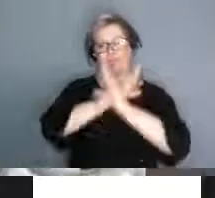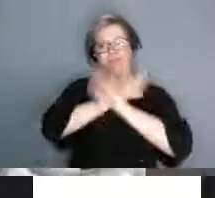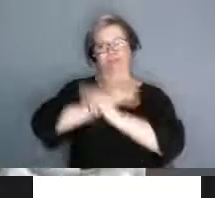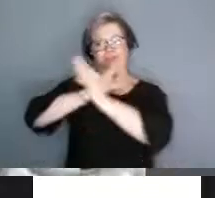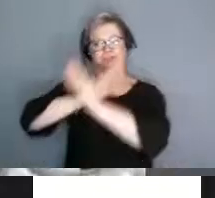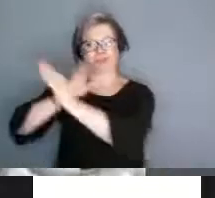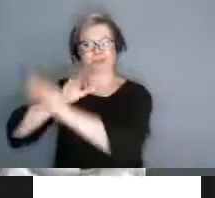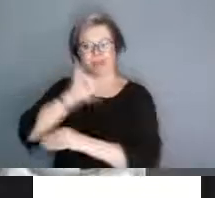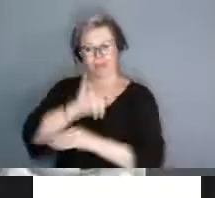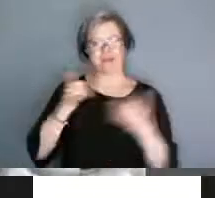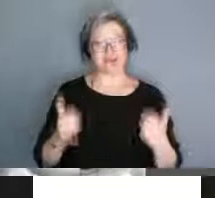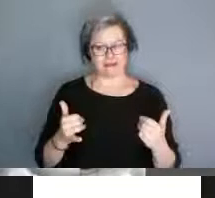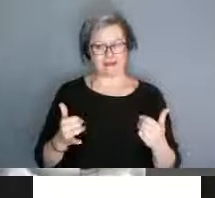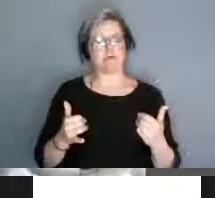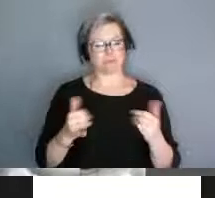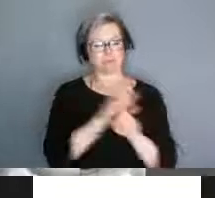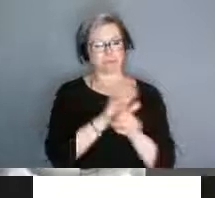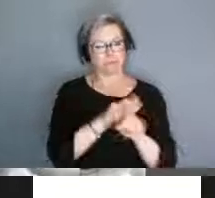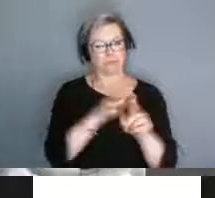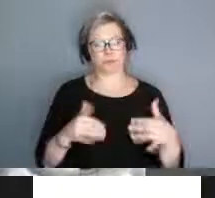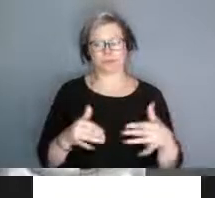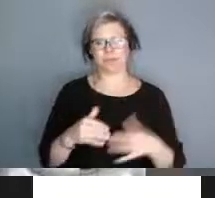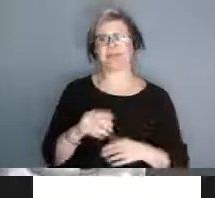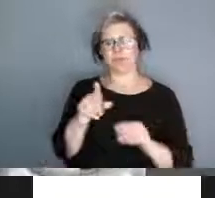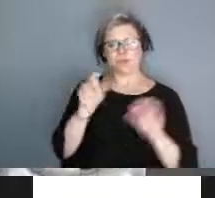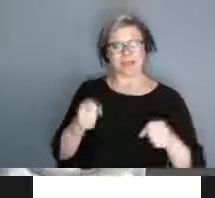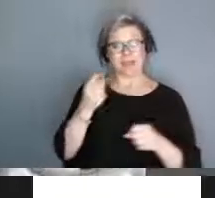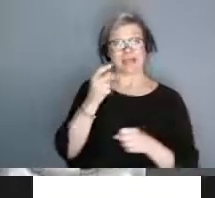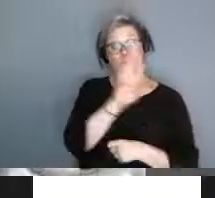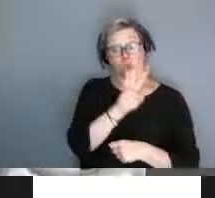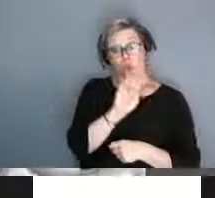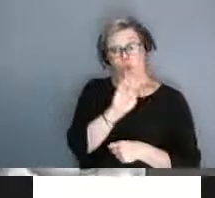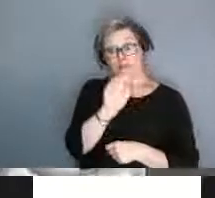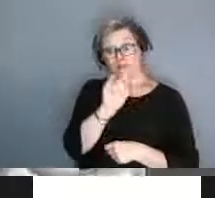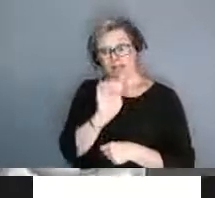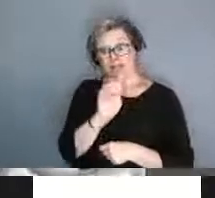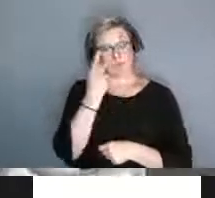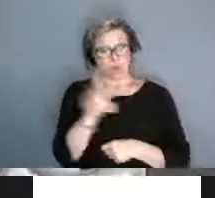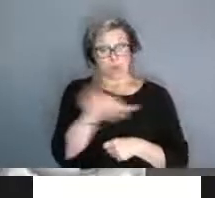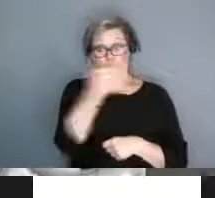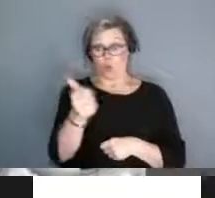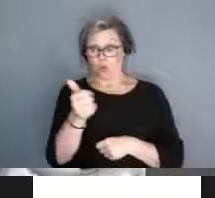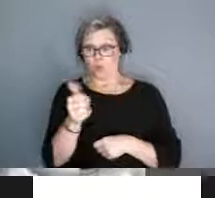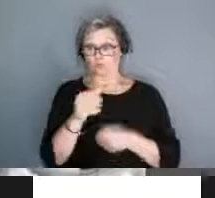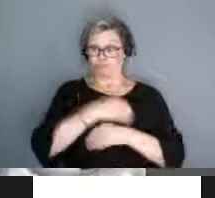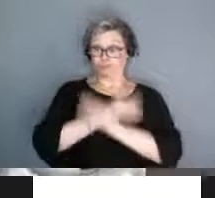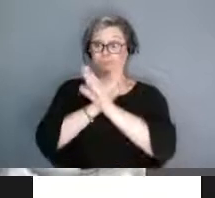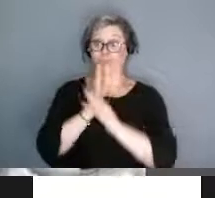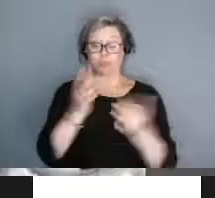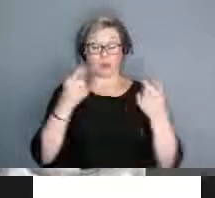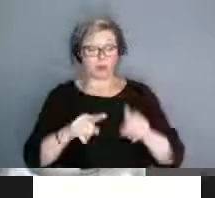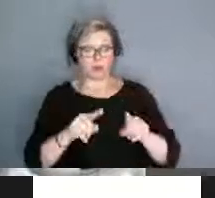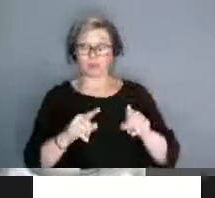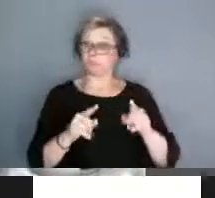would encourage you to go to our website to view other upcoming webinars that we do have, and to keep engaged with